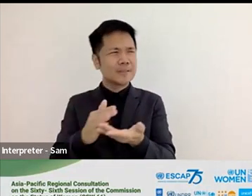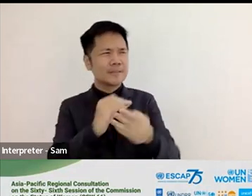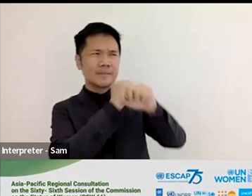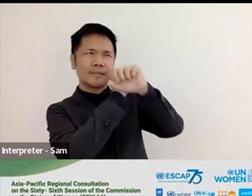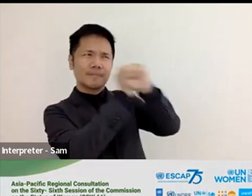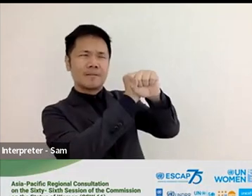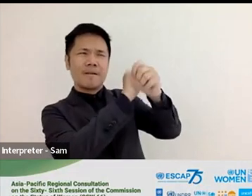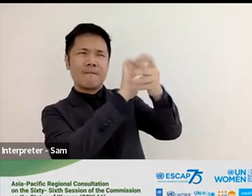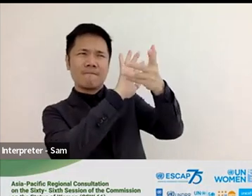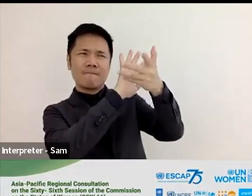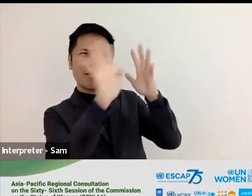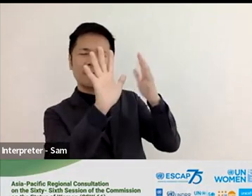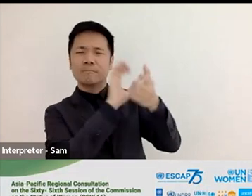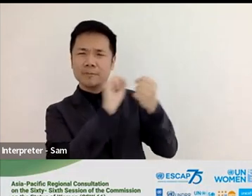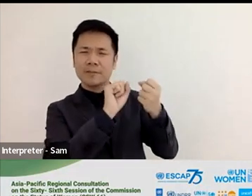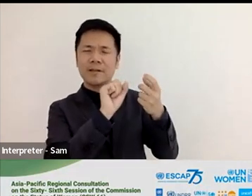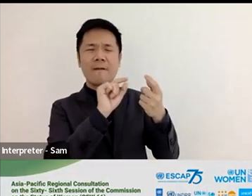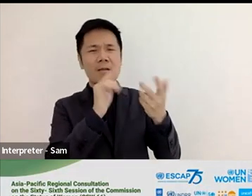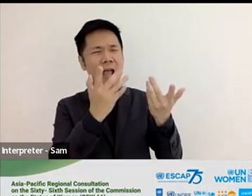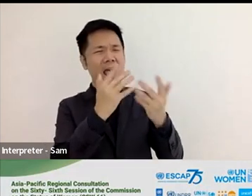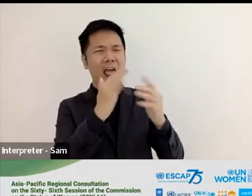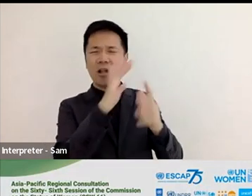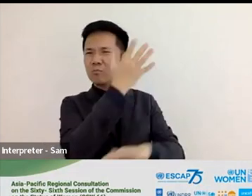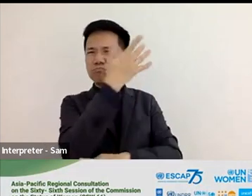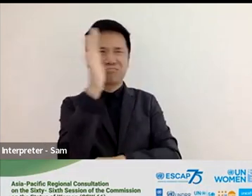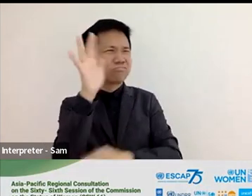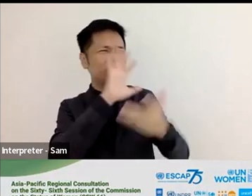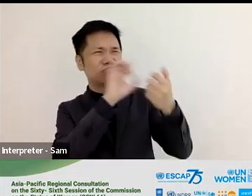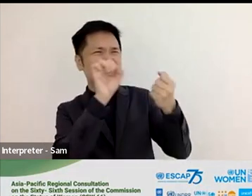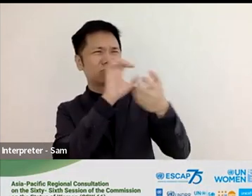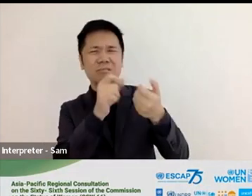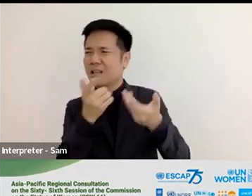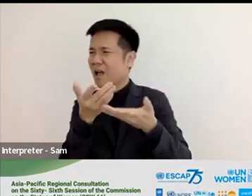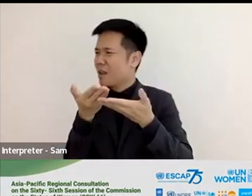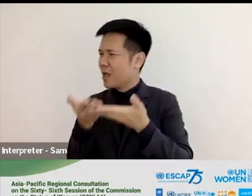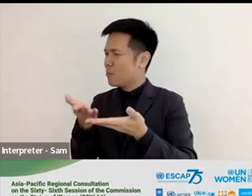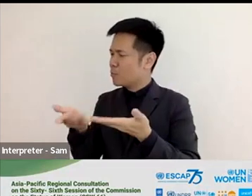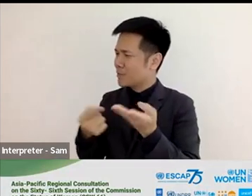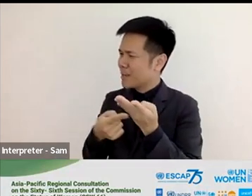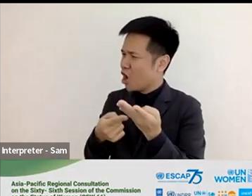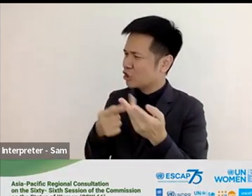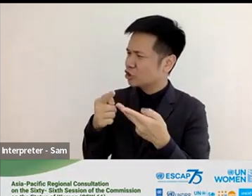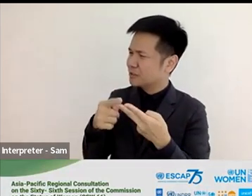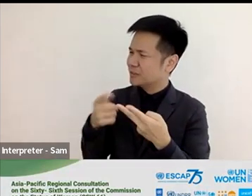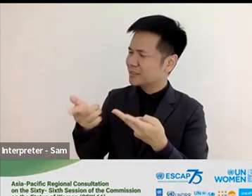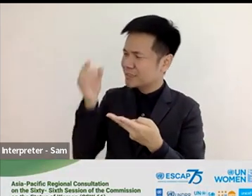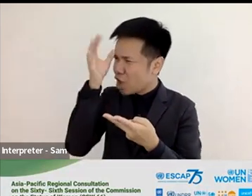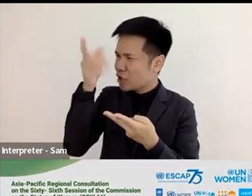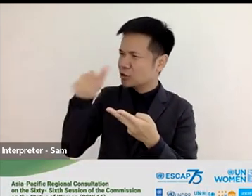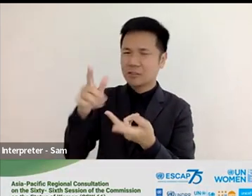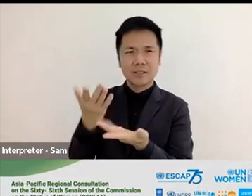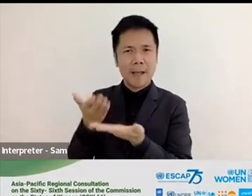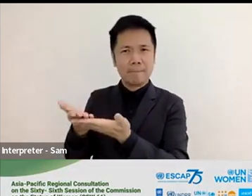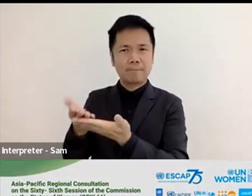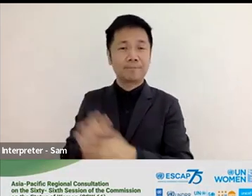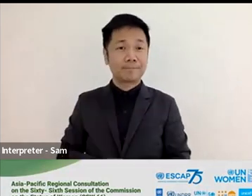the disaster in the Pacific? Over to you. Thank you very much. Thank you for this opportunity and all